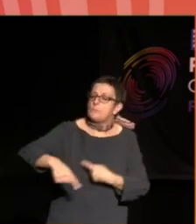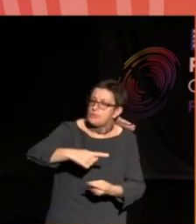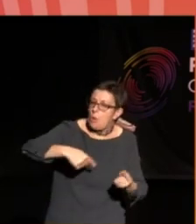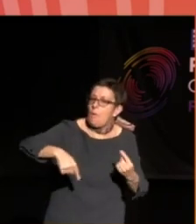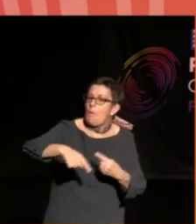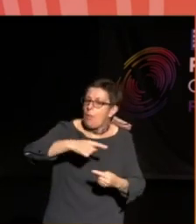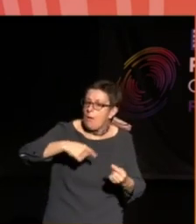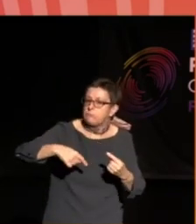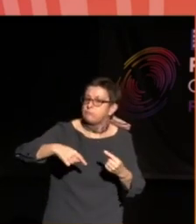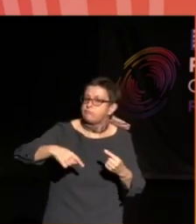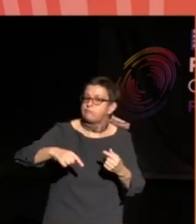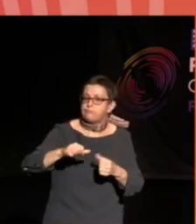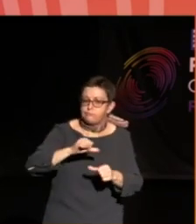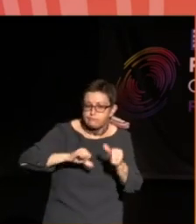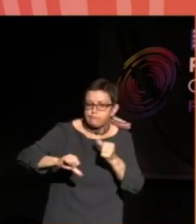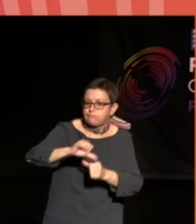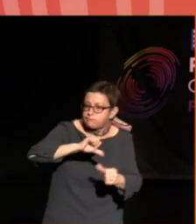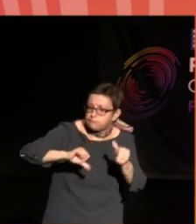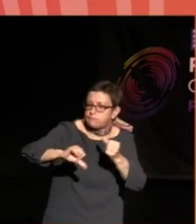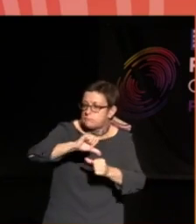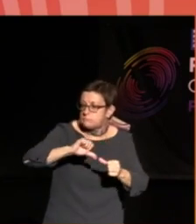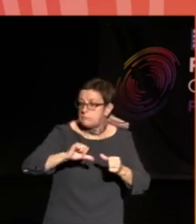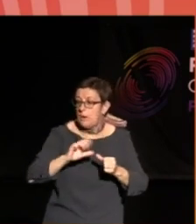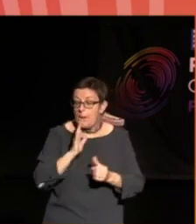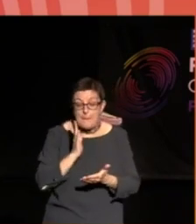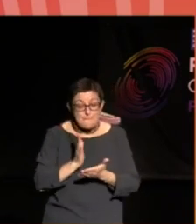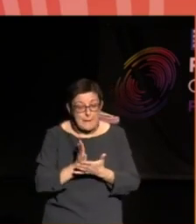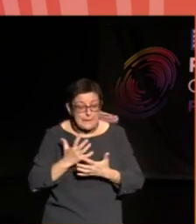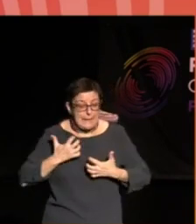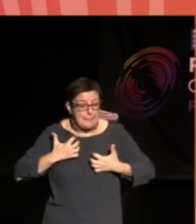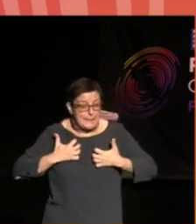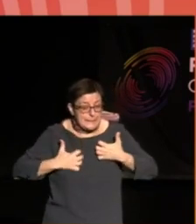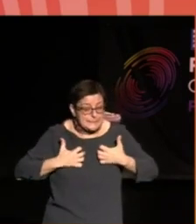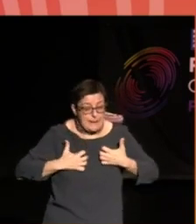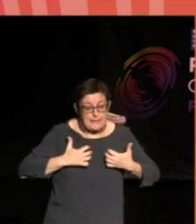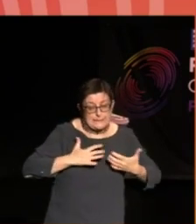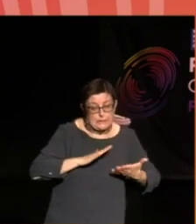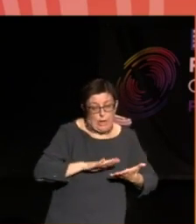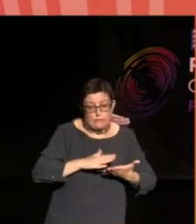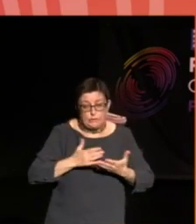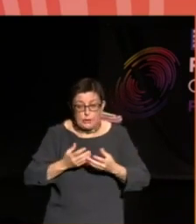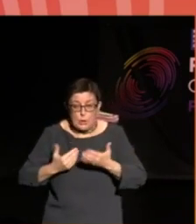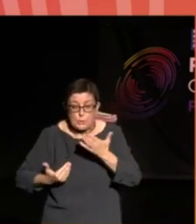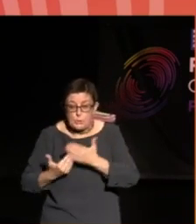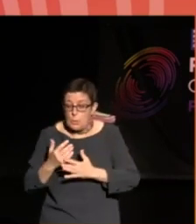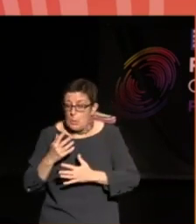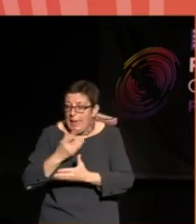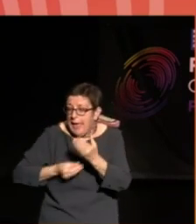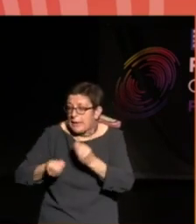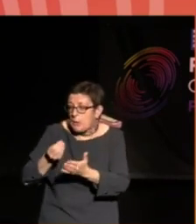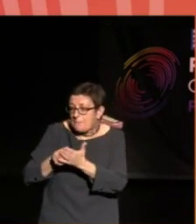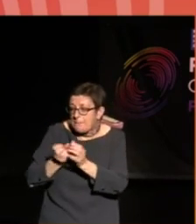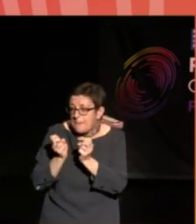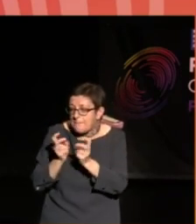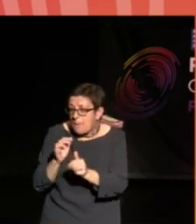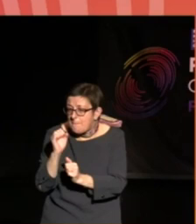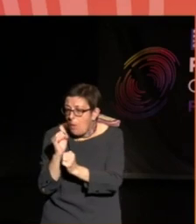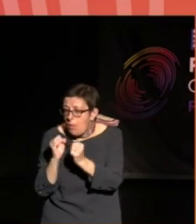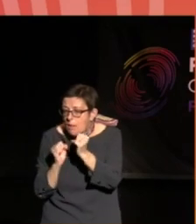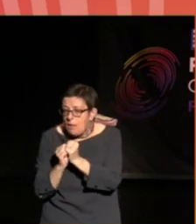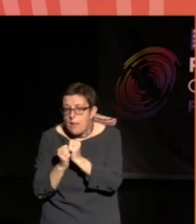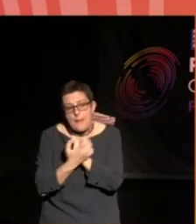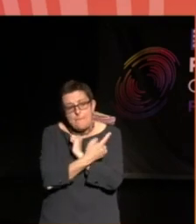ago. But the real exciting trends for me are those economic models which will make it in everybody's